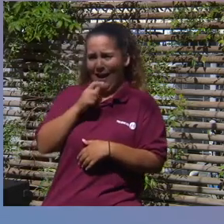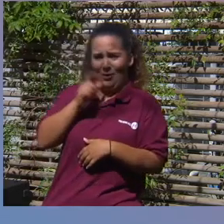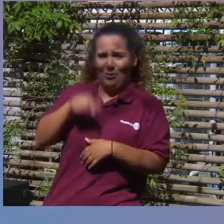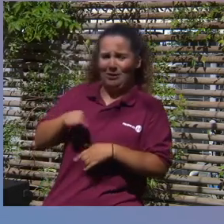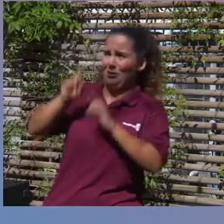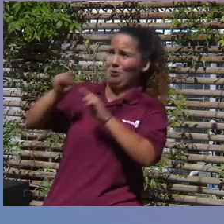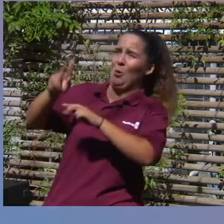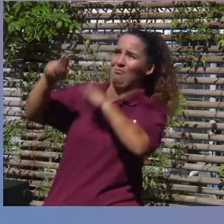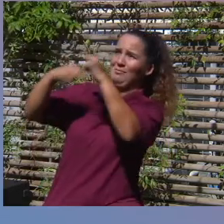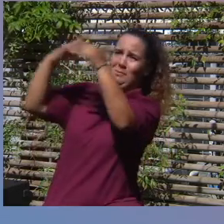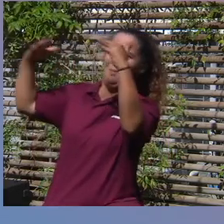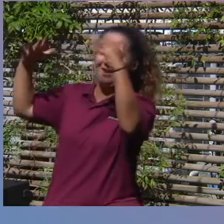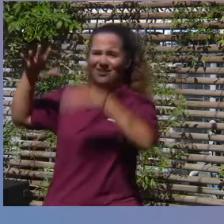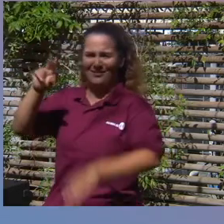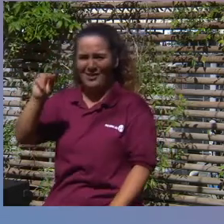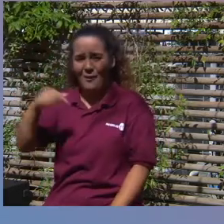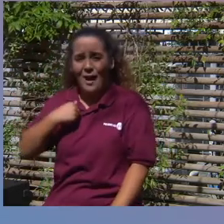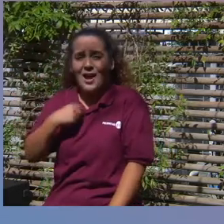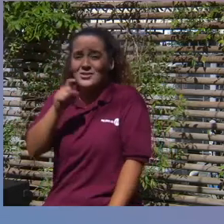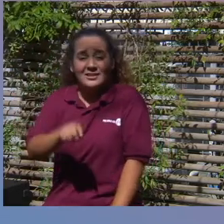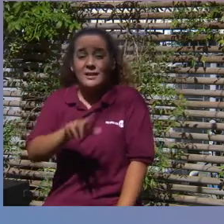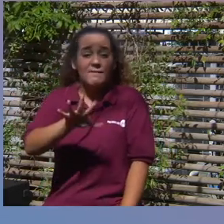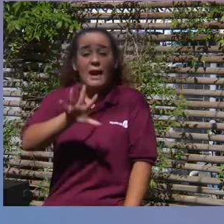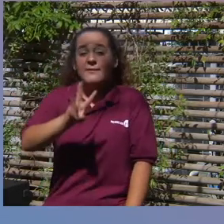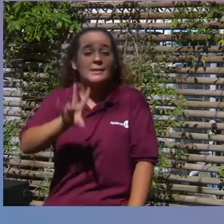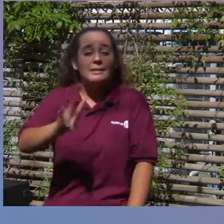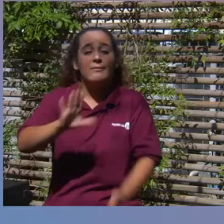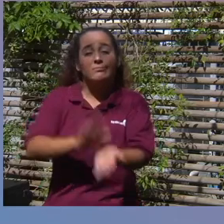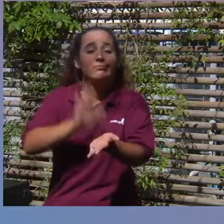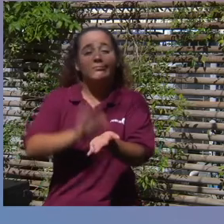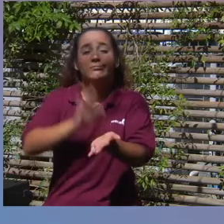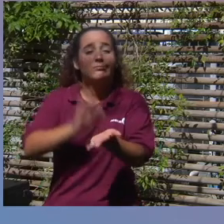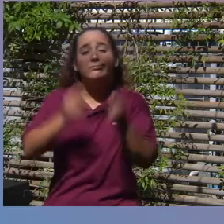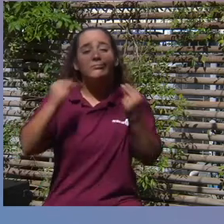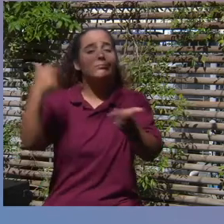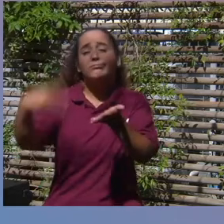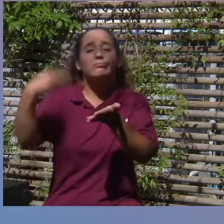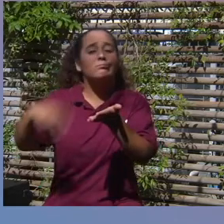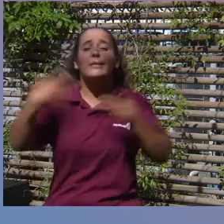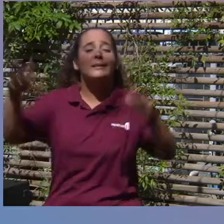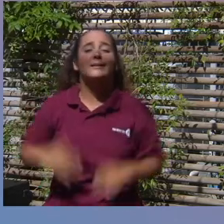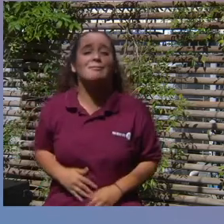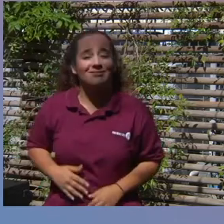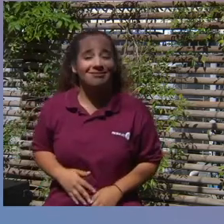was 5, 6, 7, 8, honey. That was it. That was 5, 6.